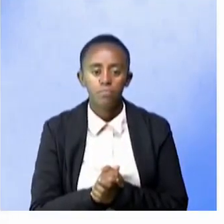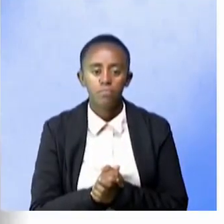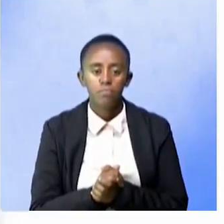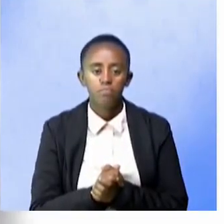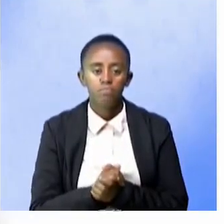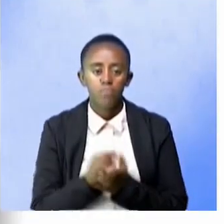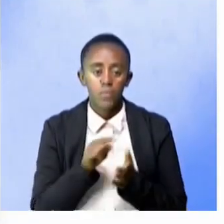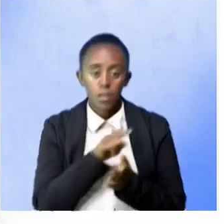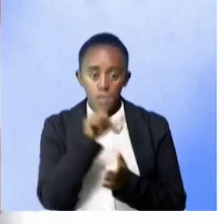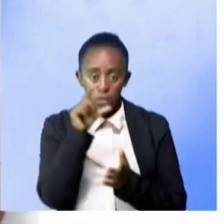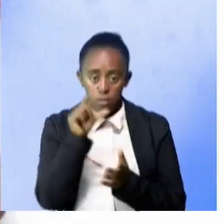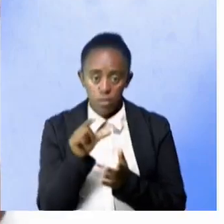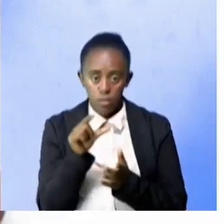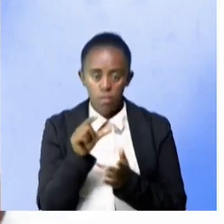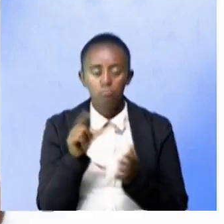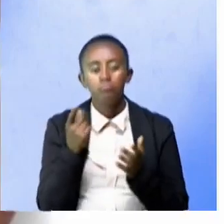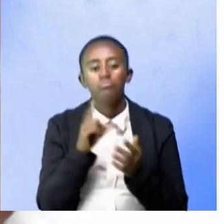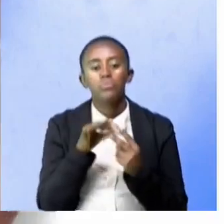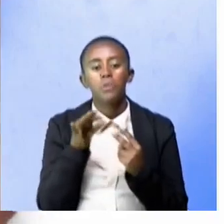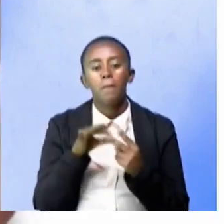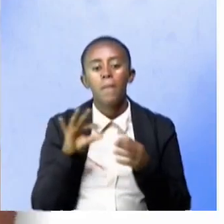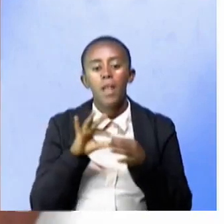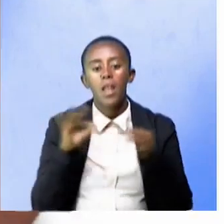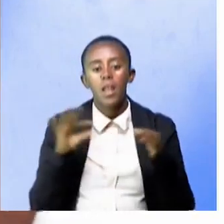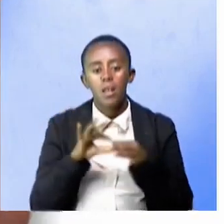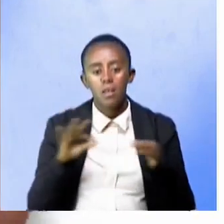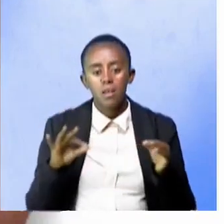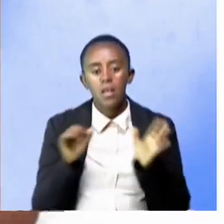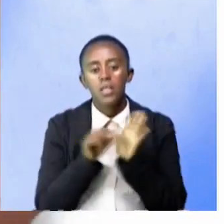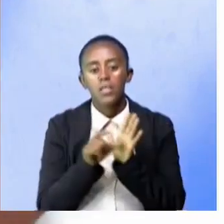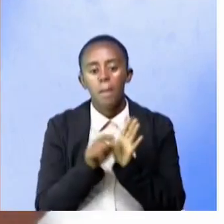These are some sample examples.